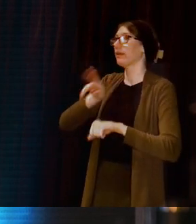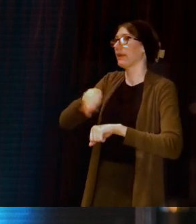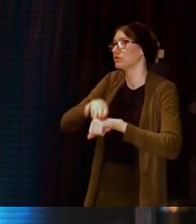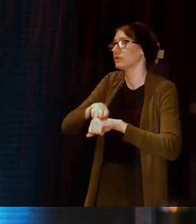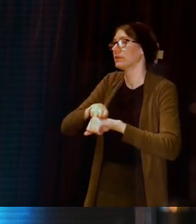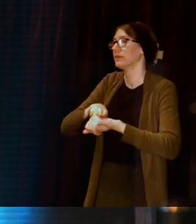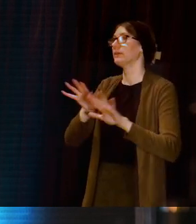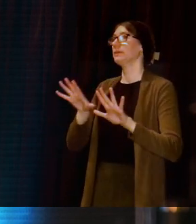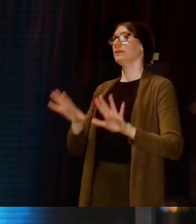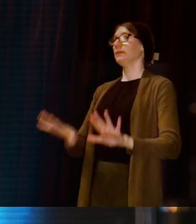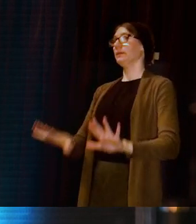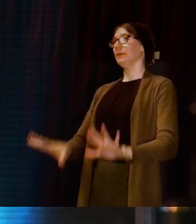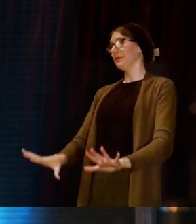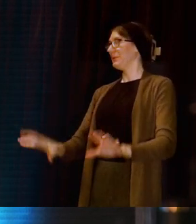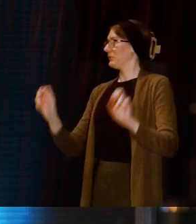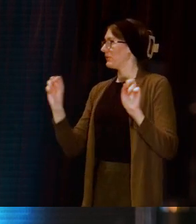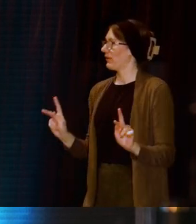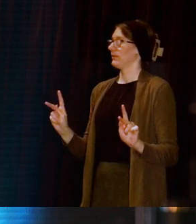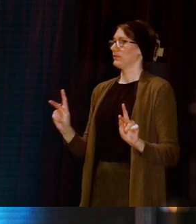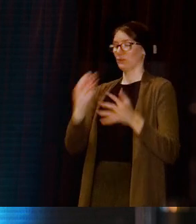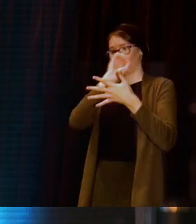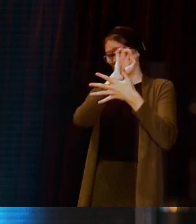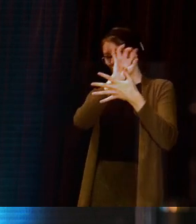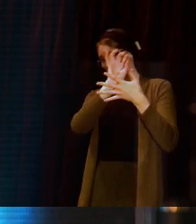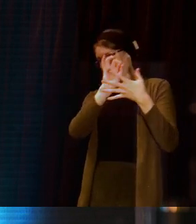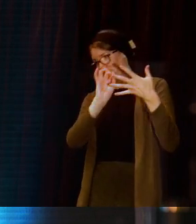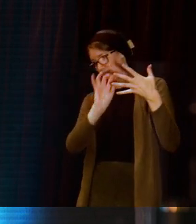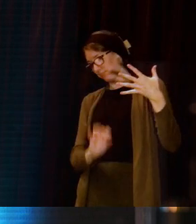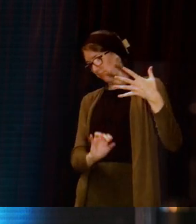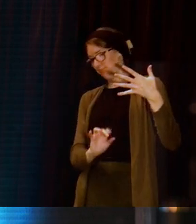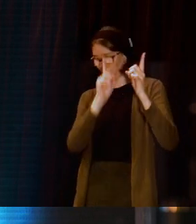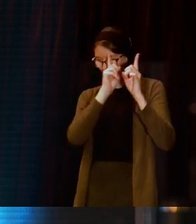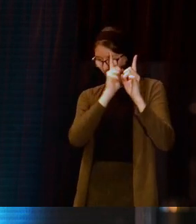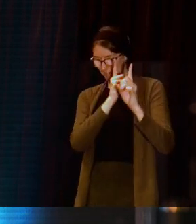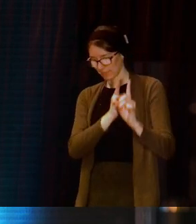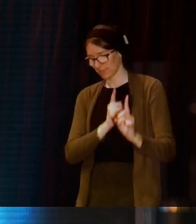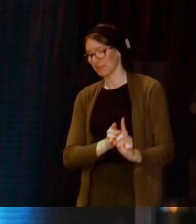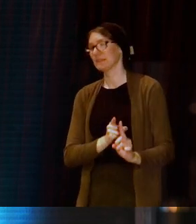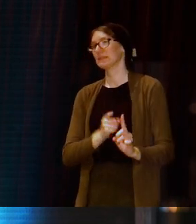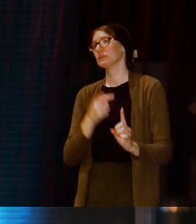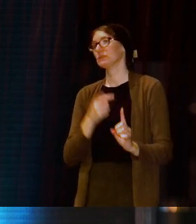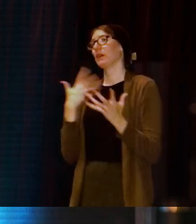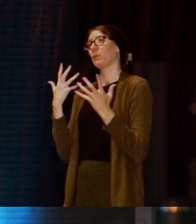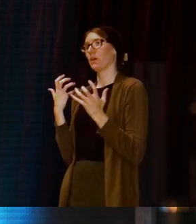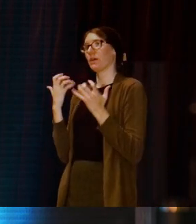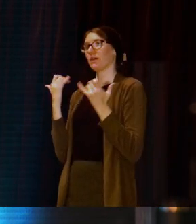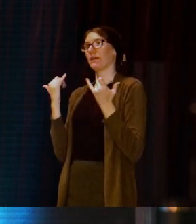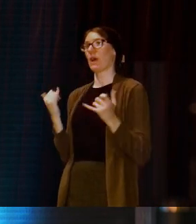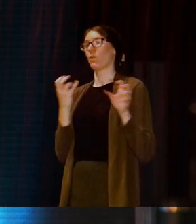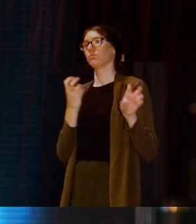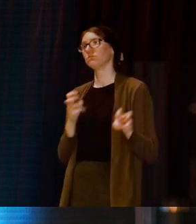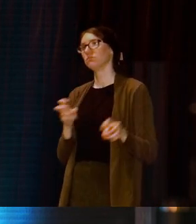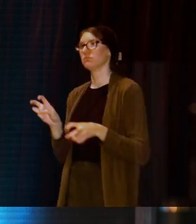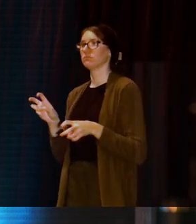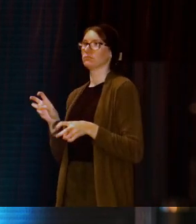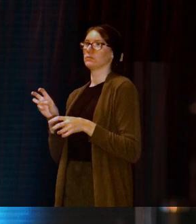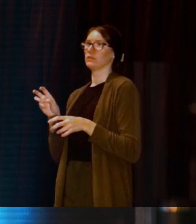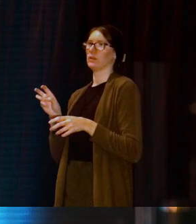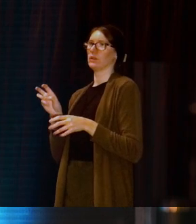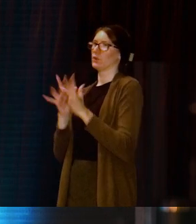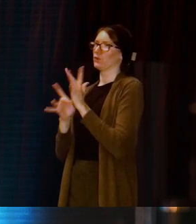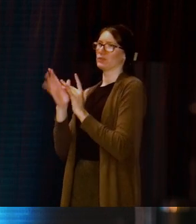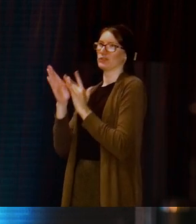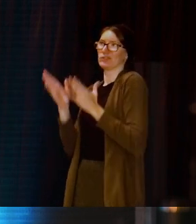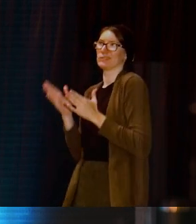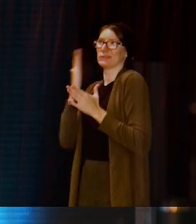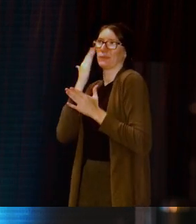All right, deep breath. We got through the main points. All right, now here's what I want to do. I want to talk with you a little bit about why do Christians disagree on